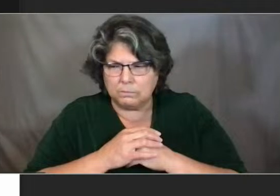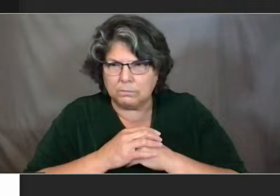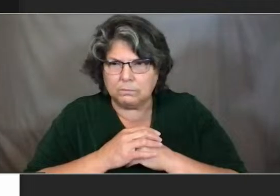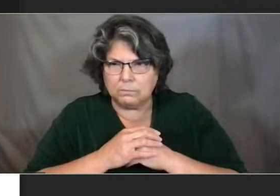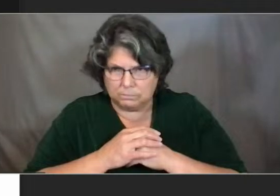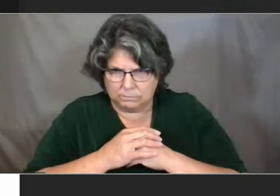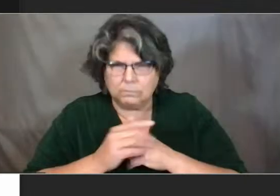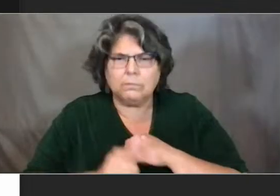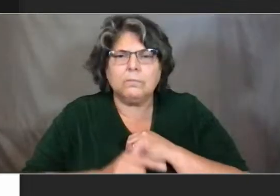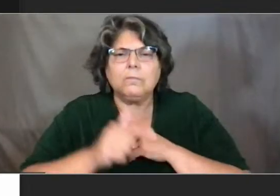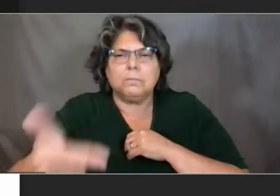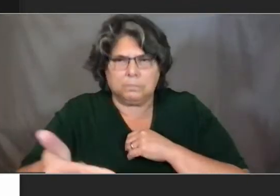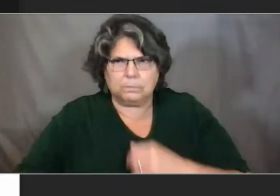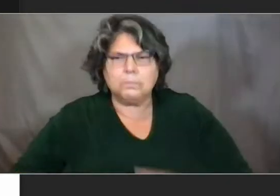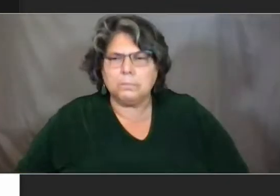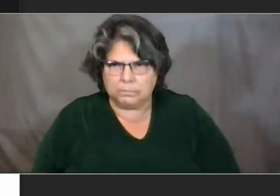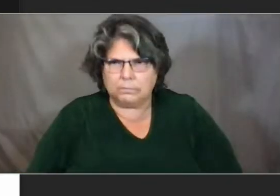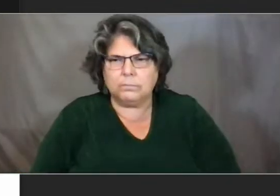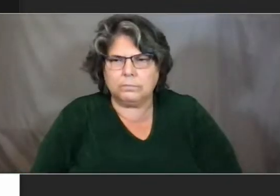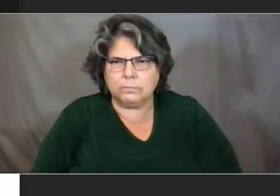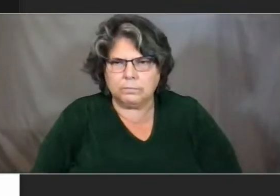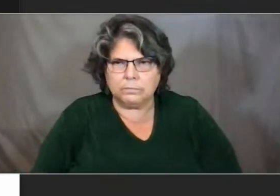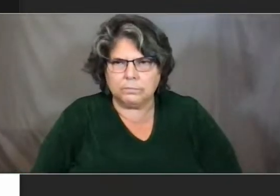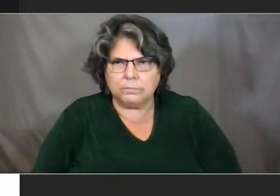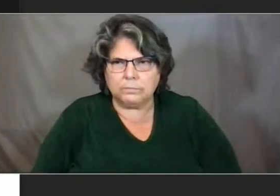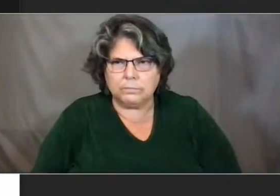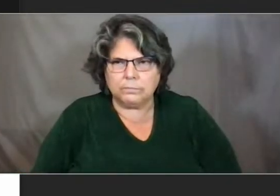Anne? Okay, great. So